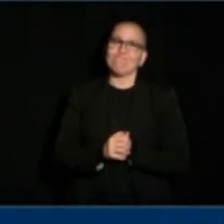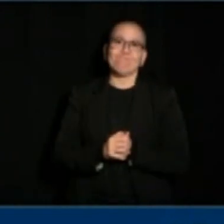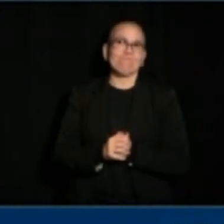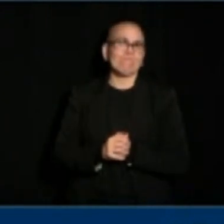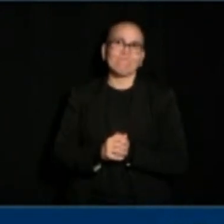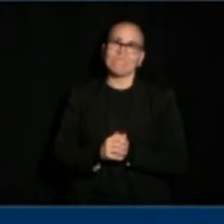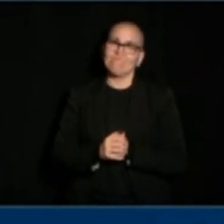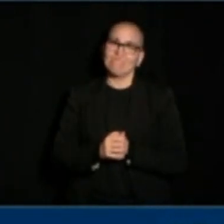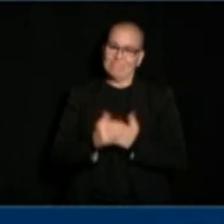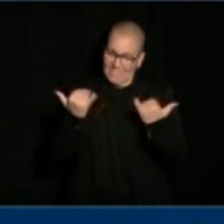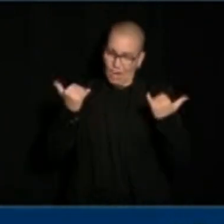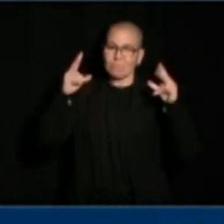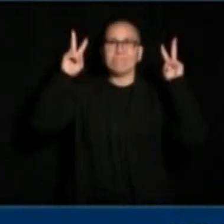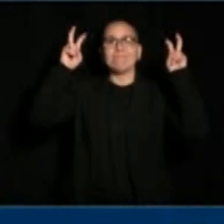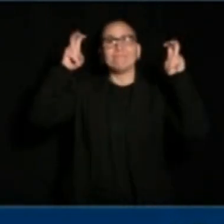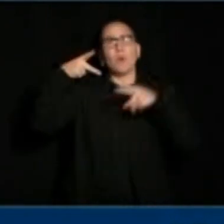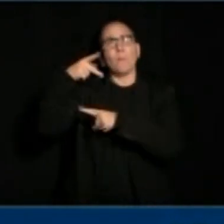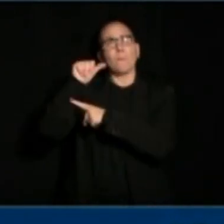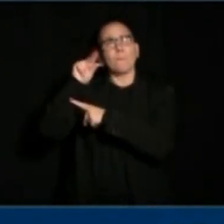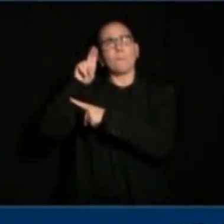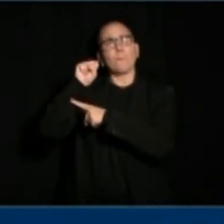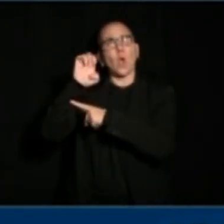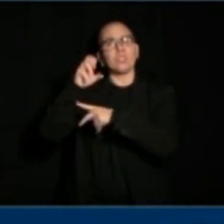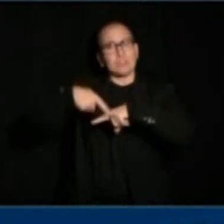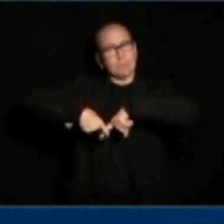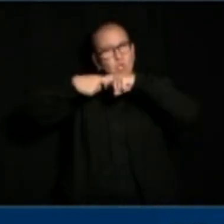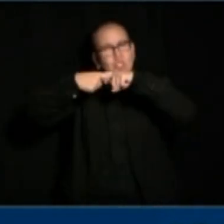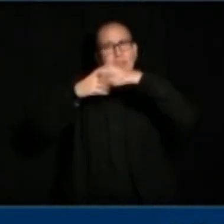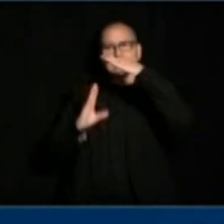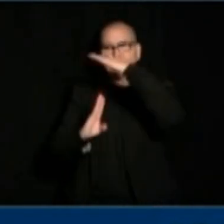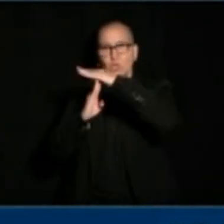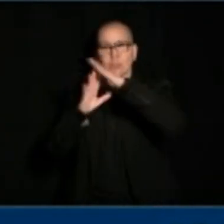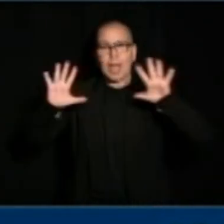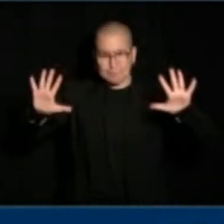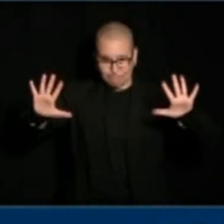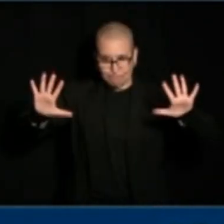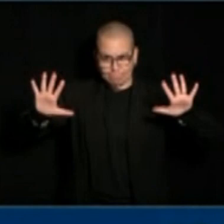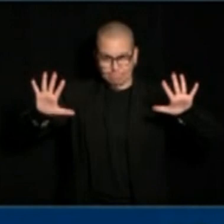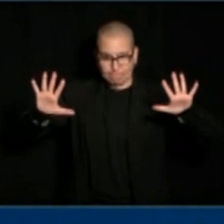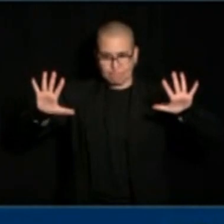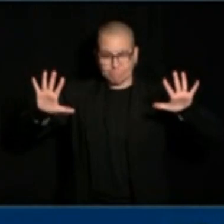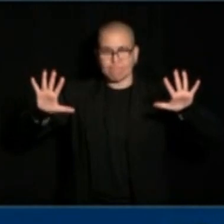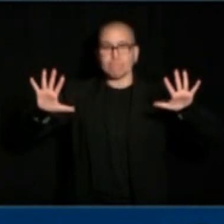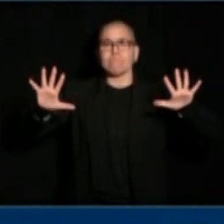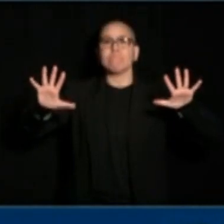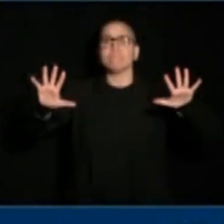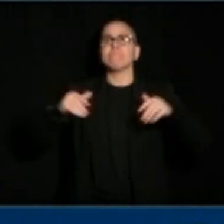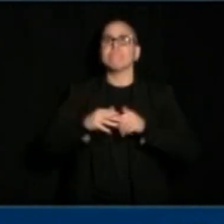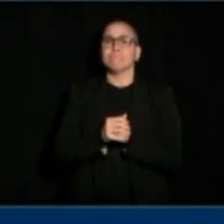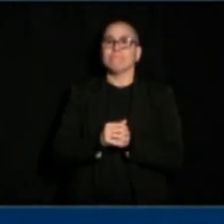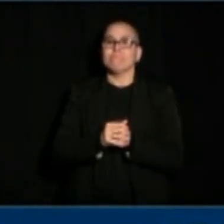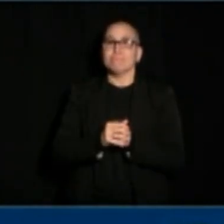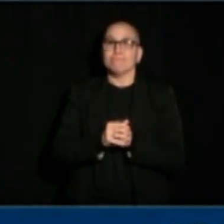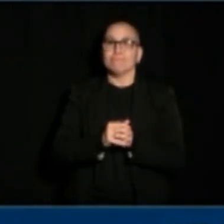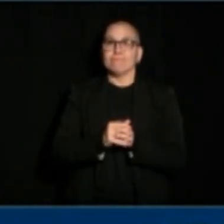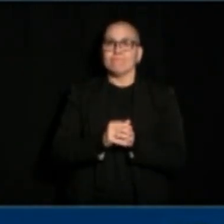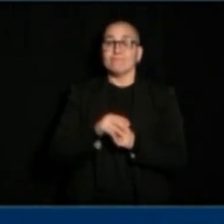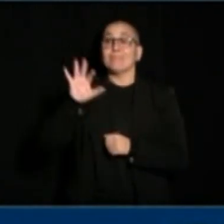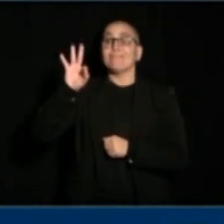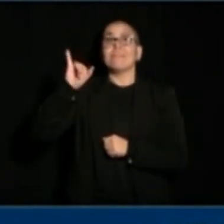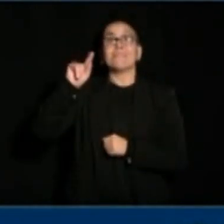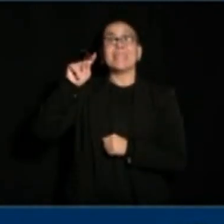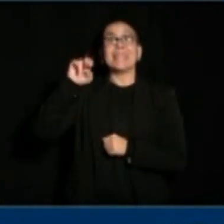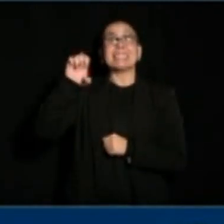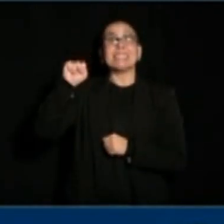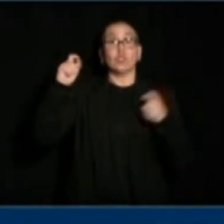on it. The next ones are tough. Fitness centers and adult and youth sports. And I want to speak to those folks out